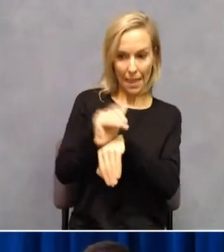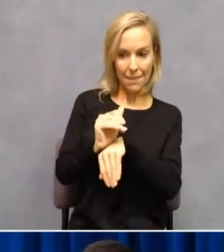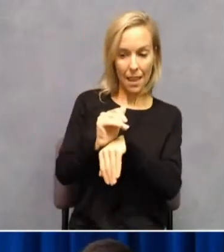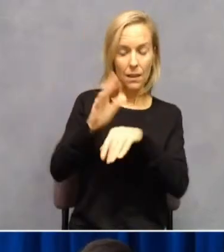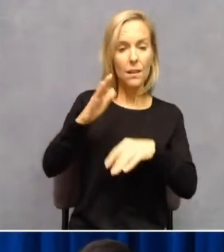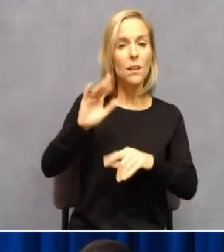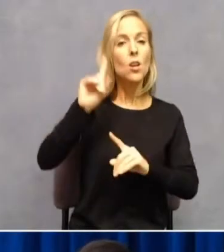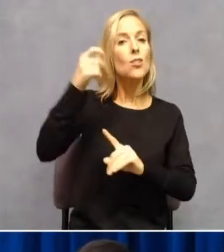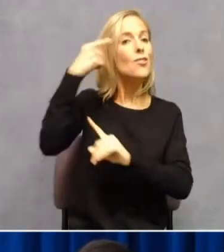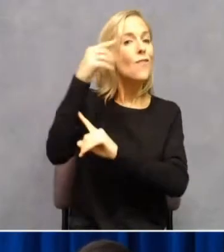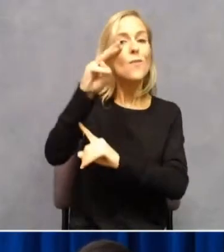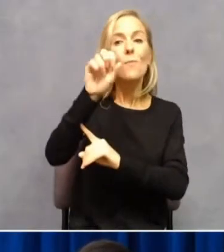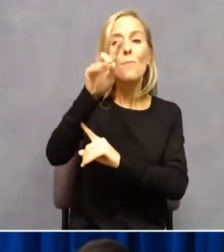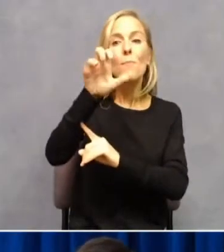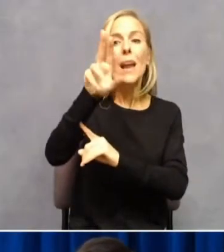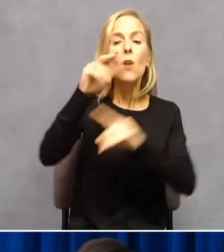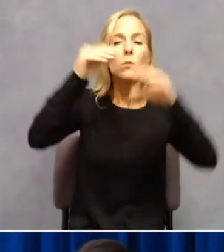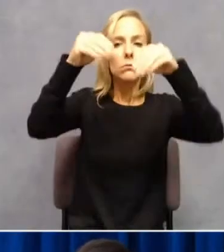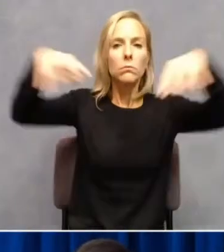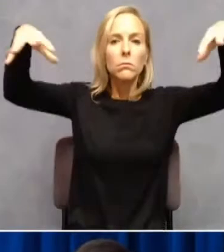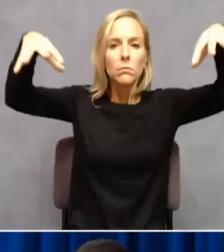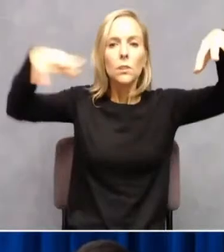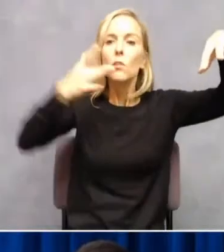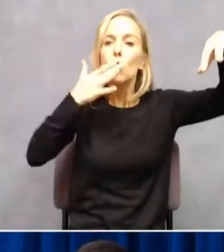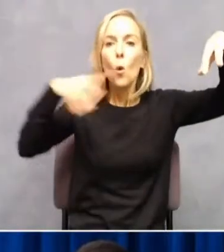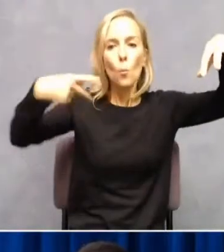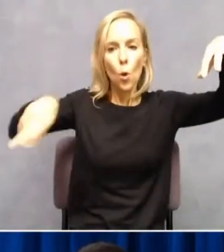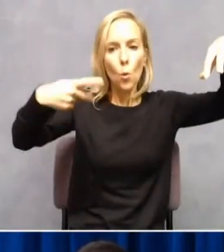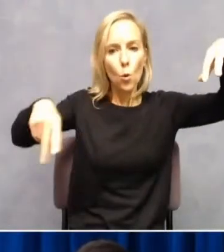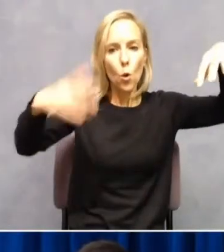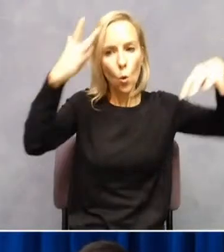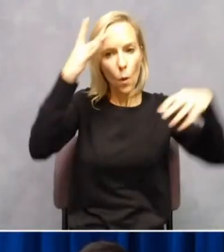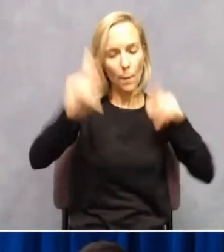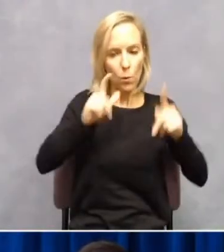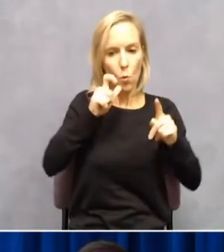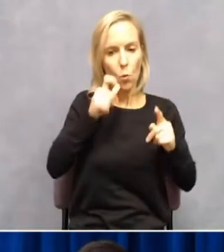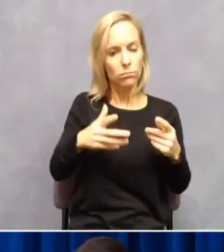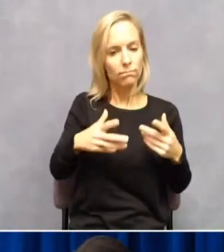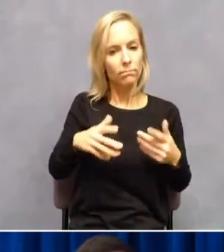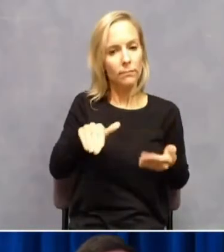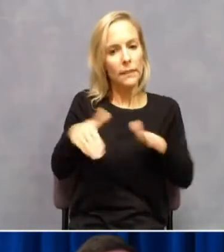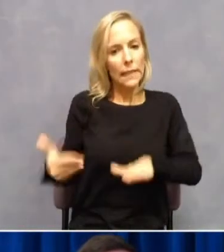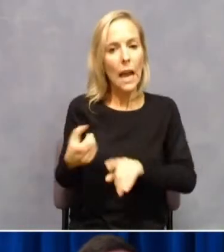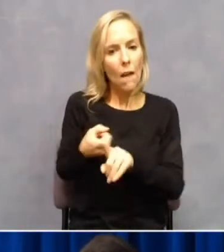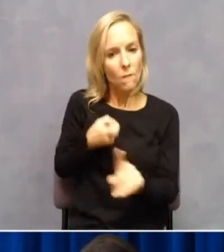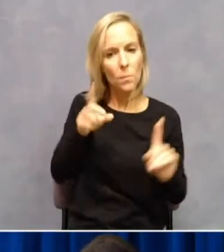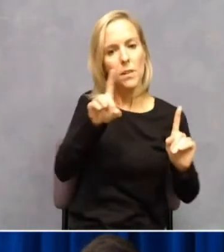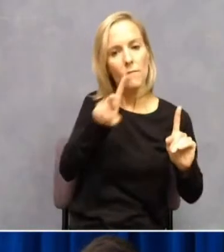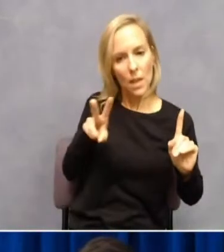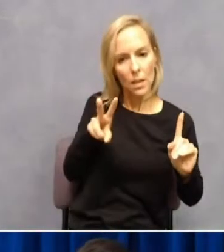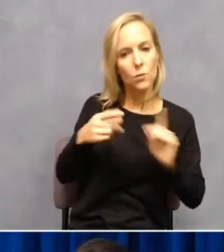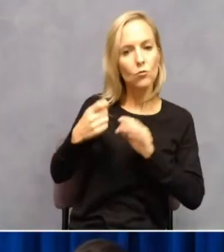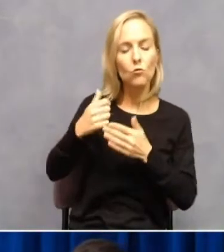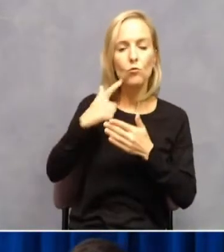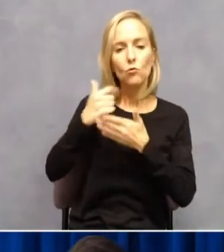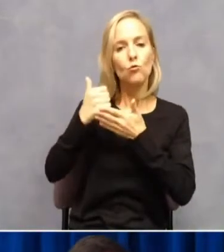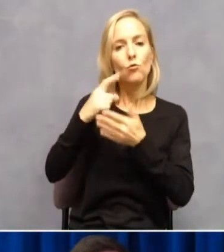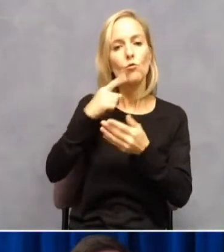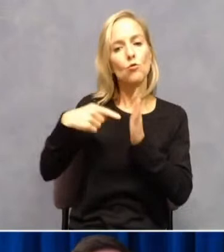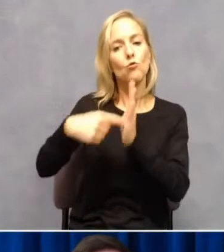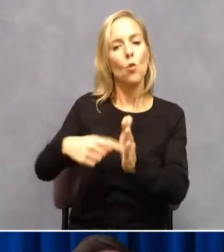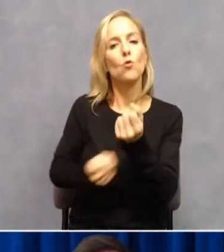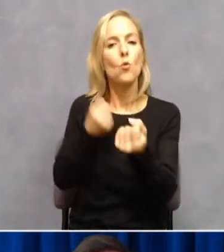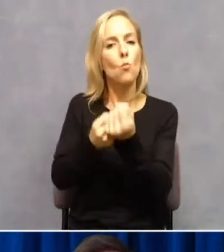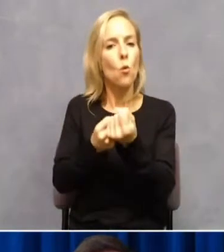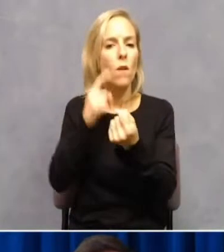honor victims of domestic violence that have lost their lives this year and show support for the work to end domestic violence. Capitol will still be